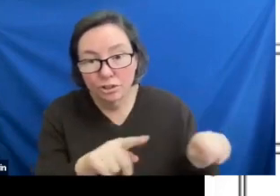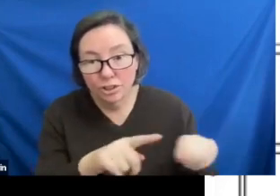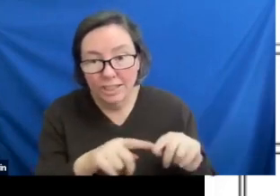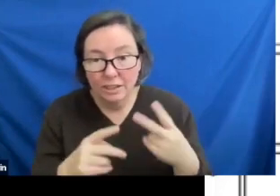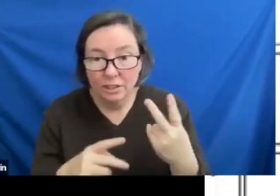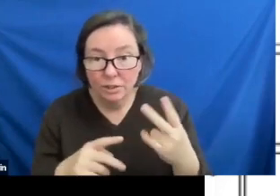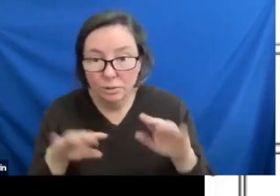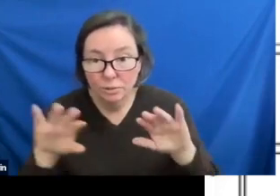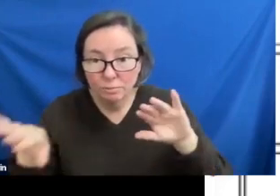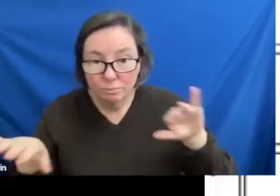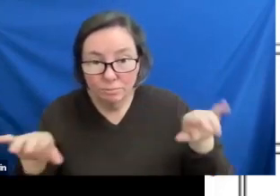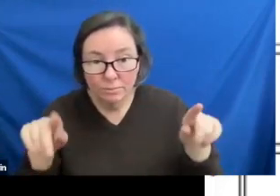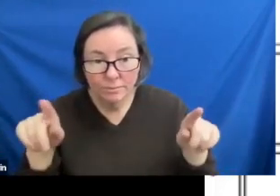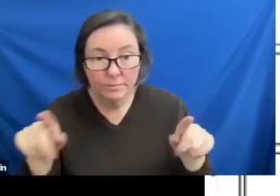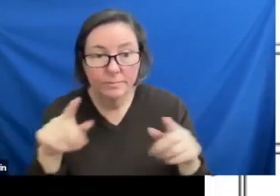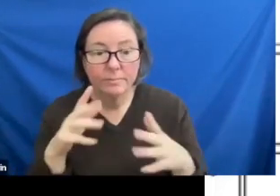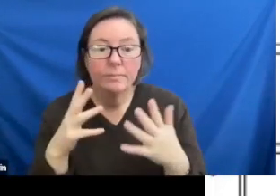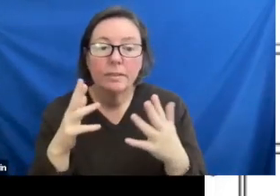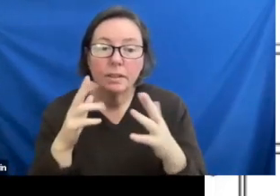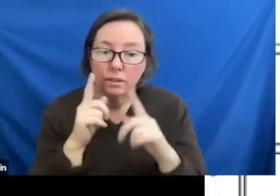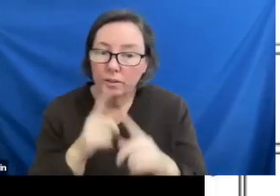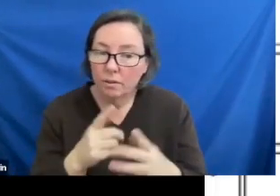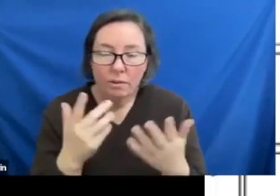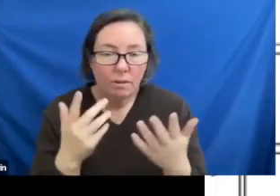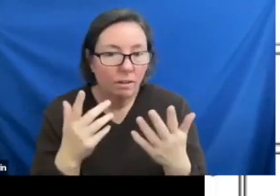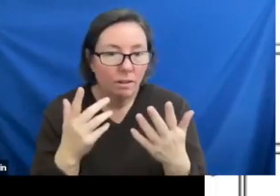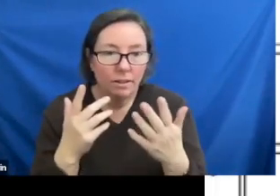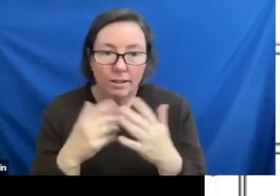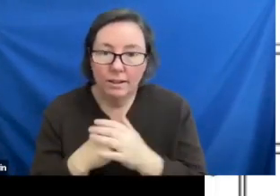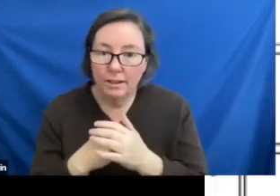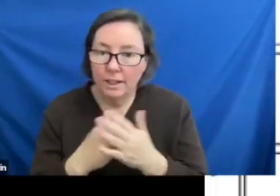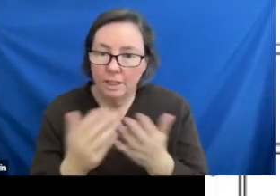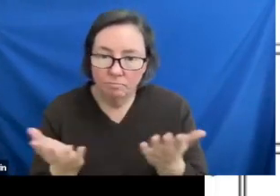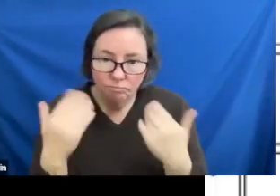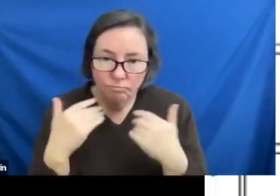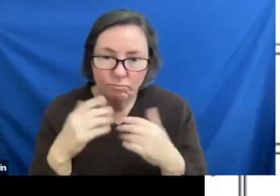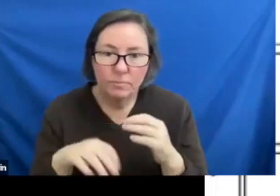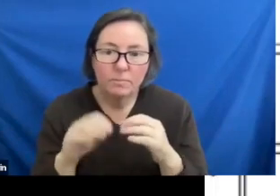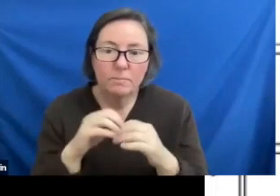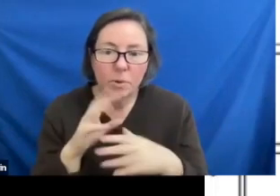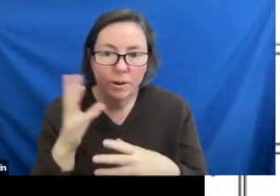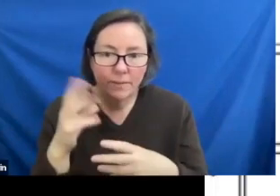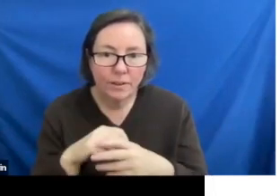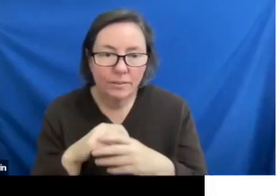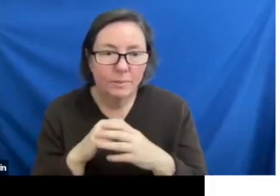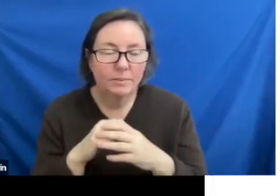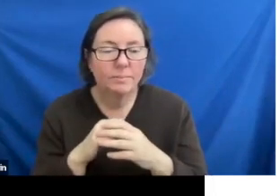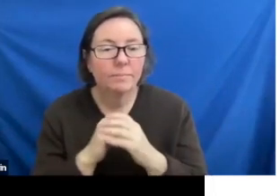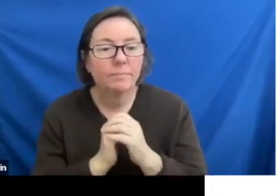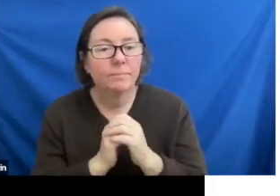possibilities are really have increased with our investment. Next slide, Dan.